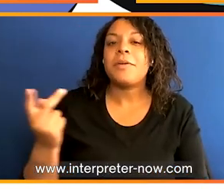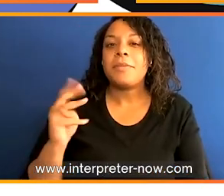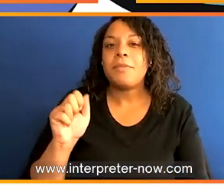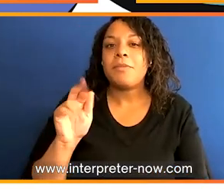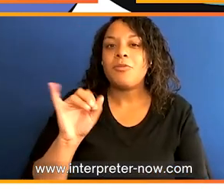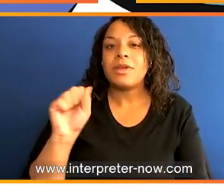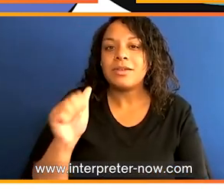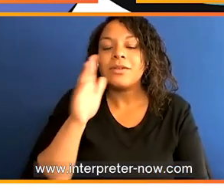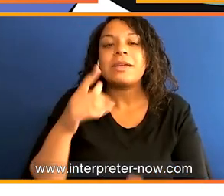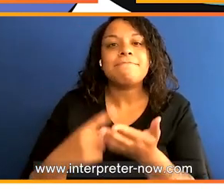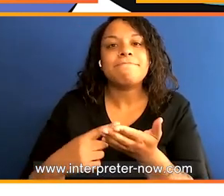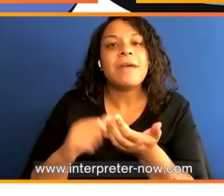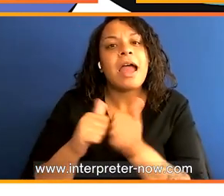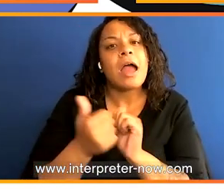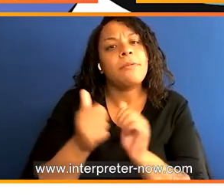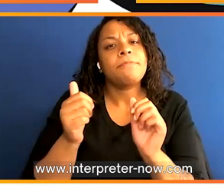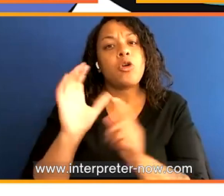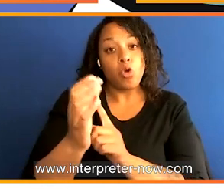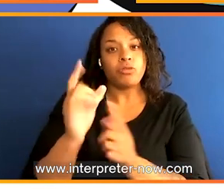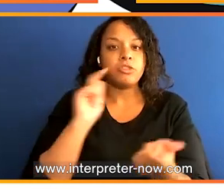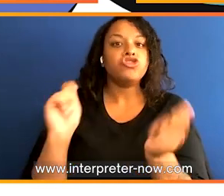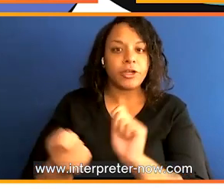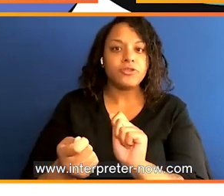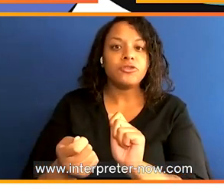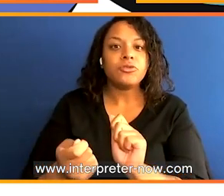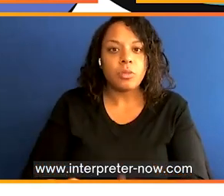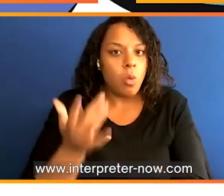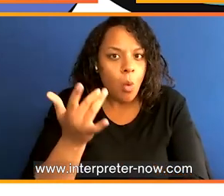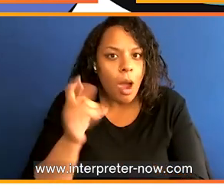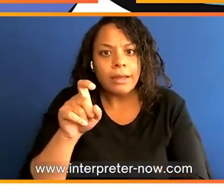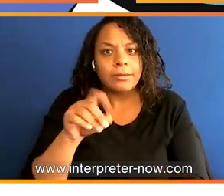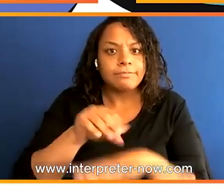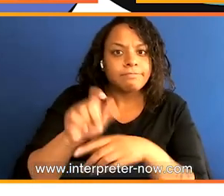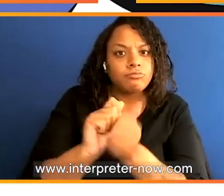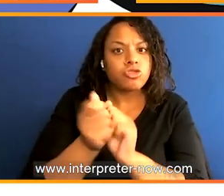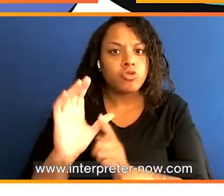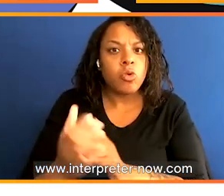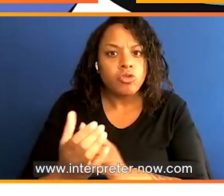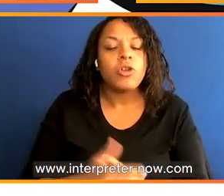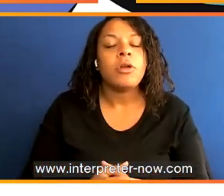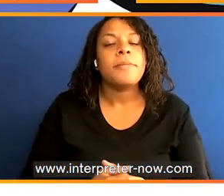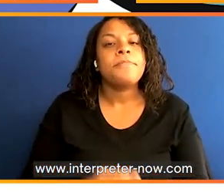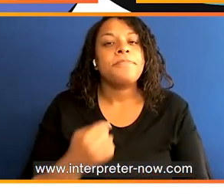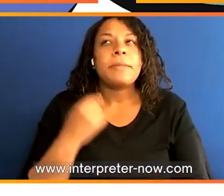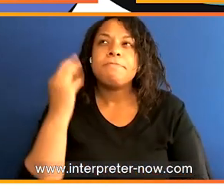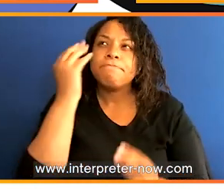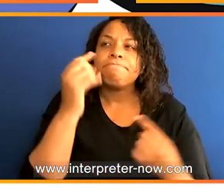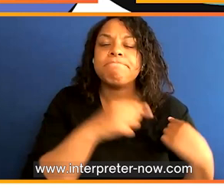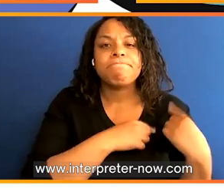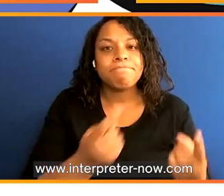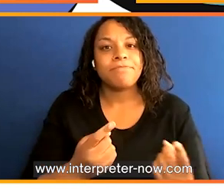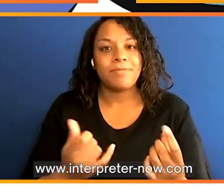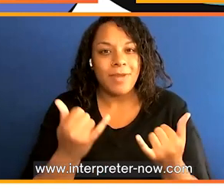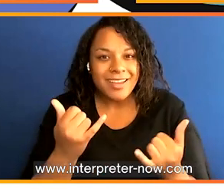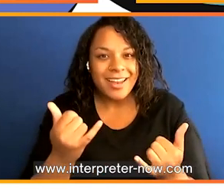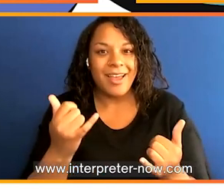will be talking today about how to change a culture. And why do we need to change cultures? I was thinking about this, and right now, thinking